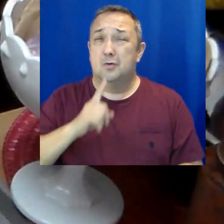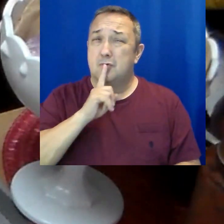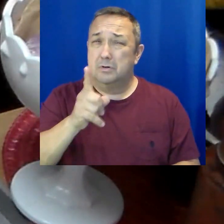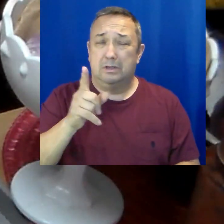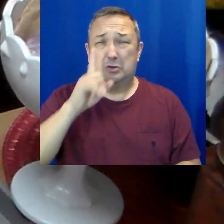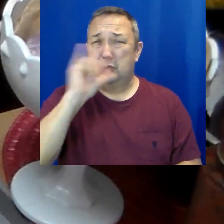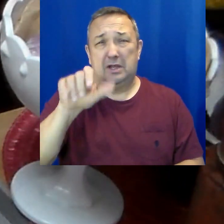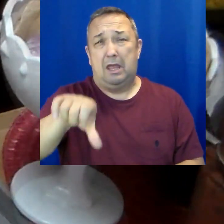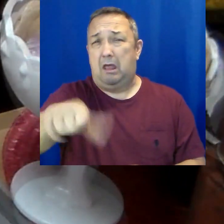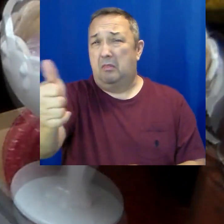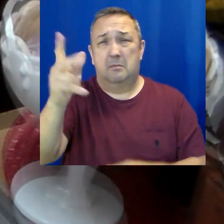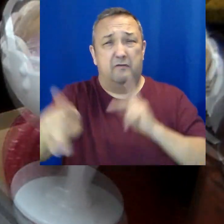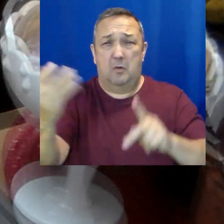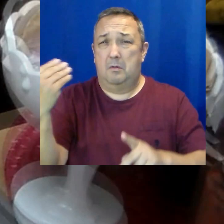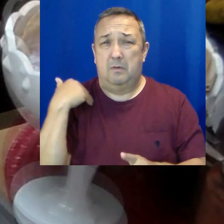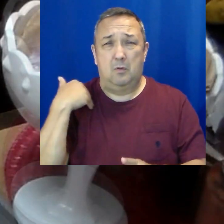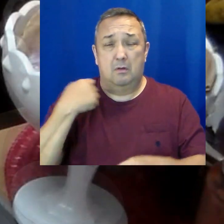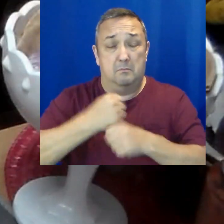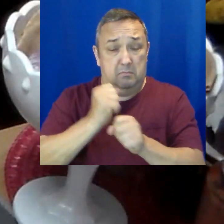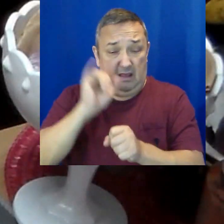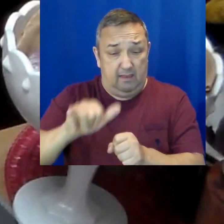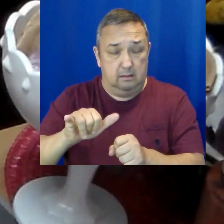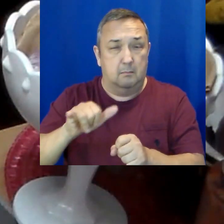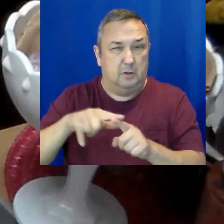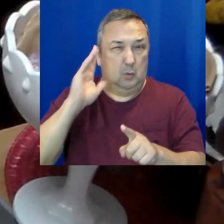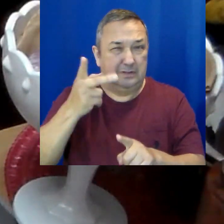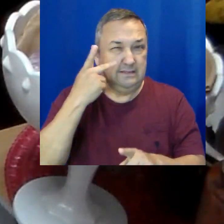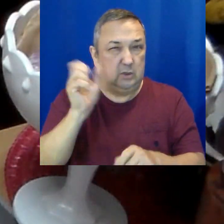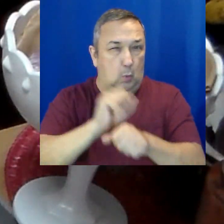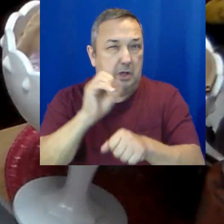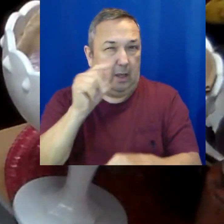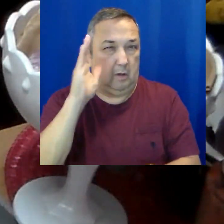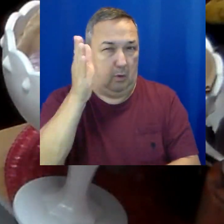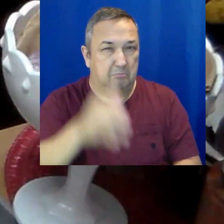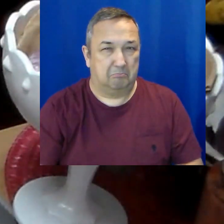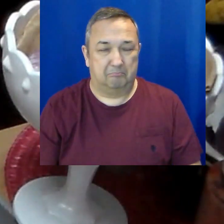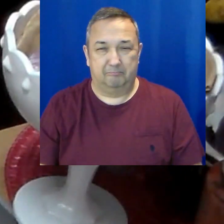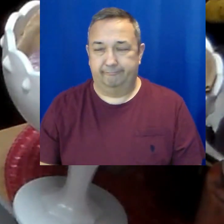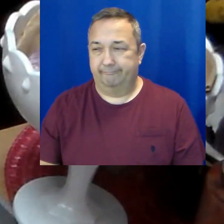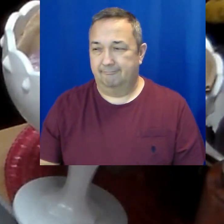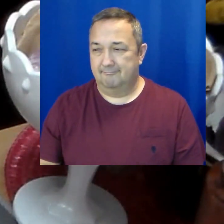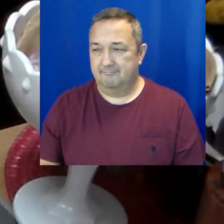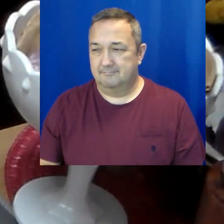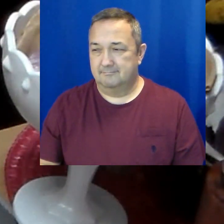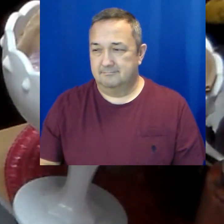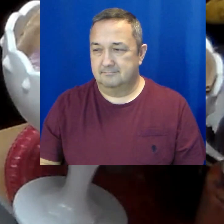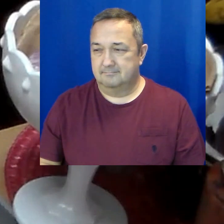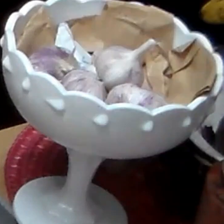cookie dough. Now this really is nothing like any other pizza dough you've made, but you'll see how it works out in a moment.